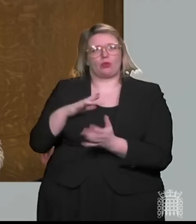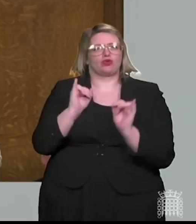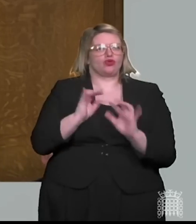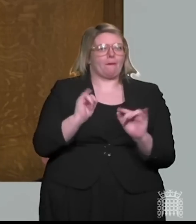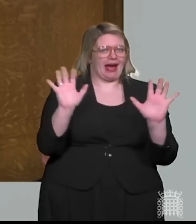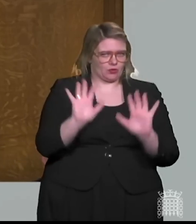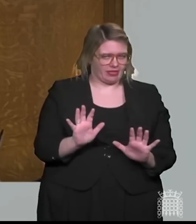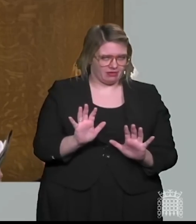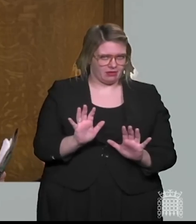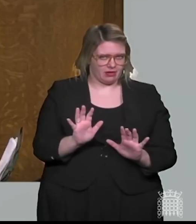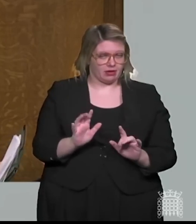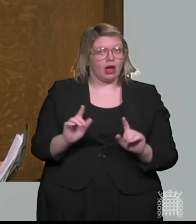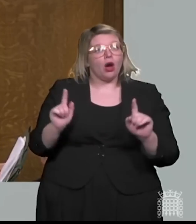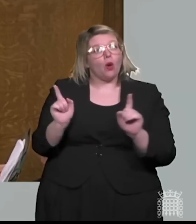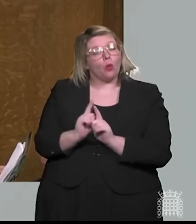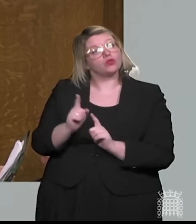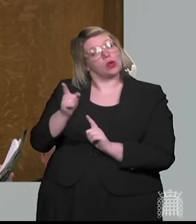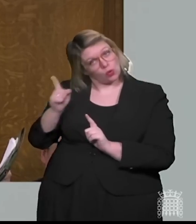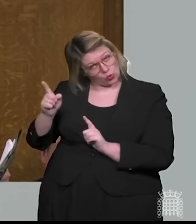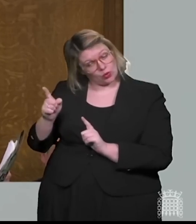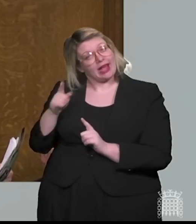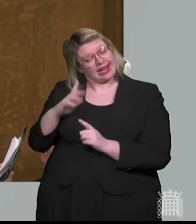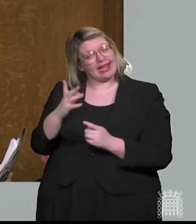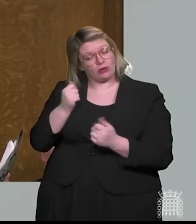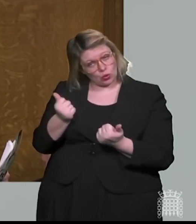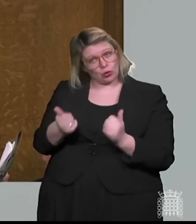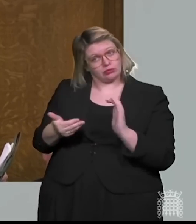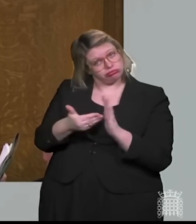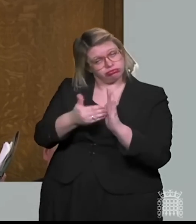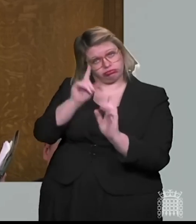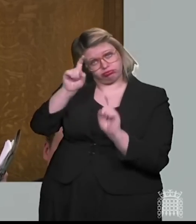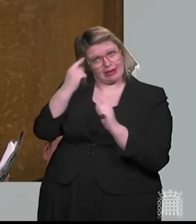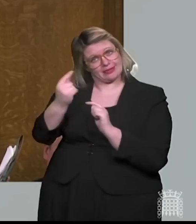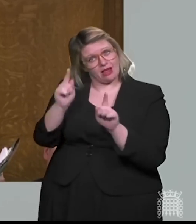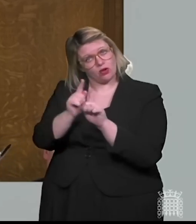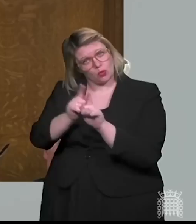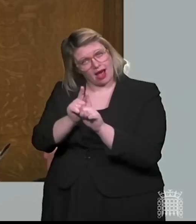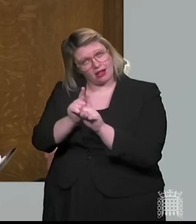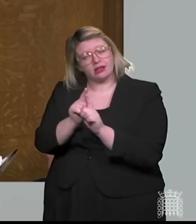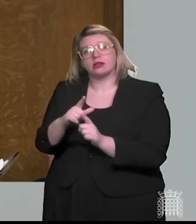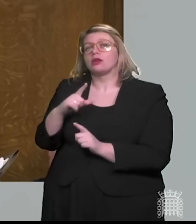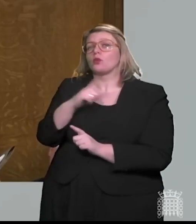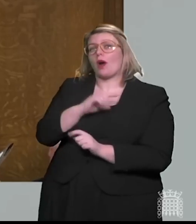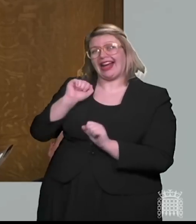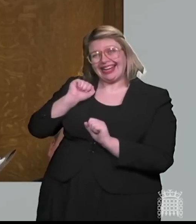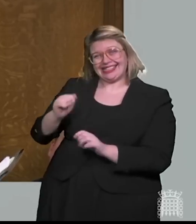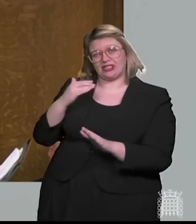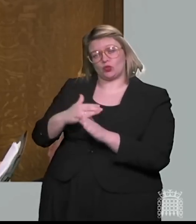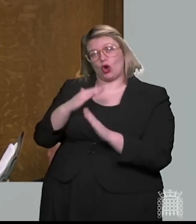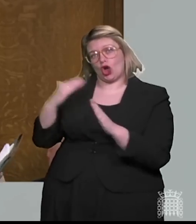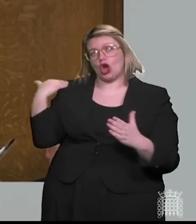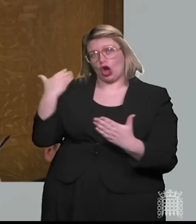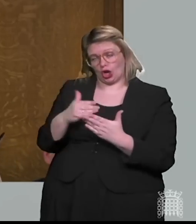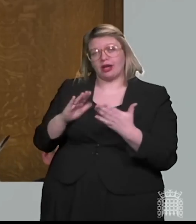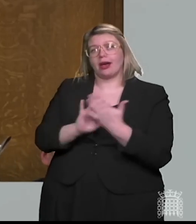he has also made some of his own luck, Madam Deputy Speaker, because thanks to the steps that he took,